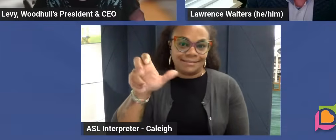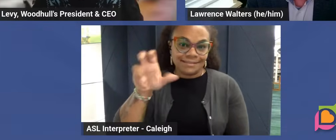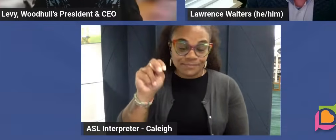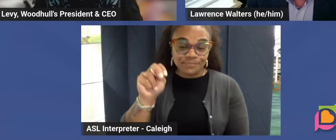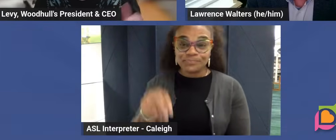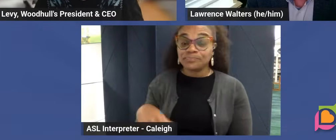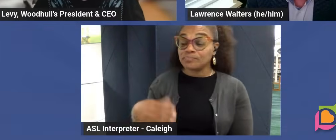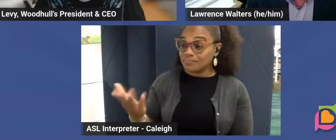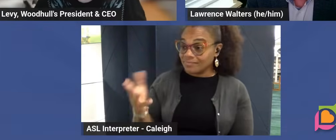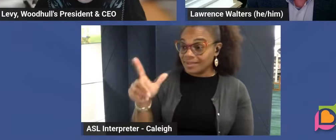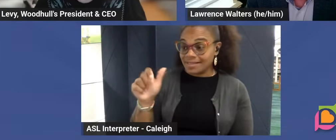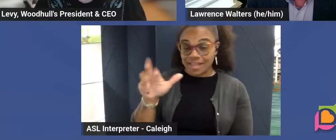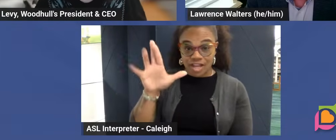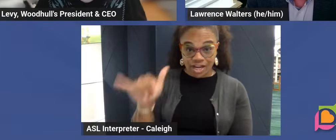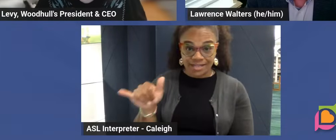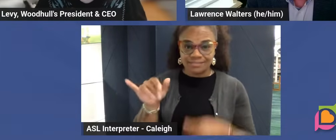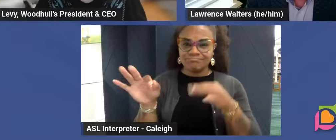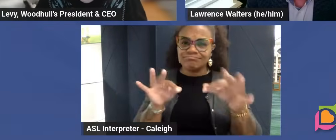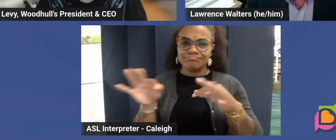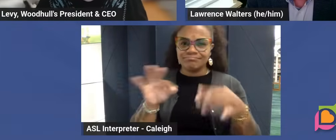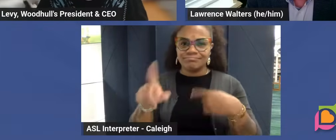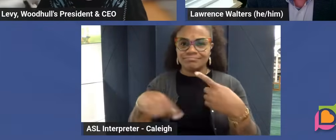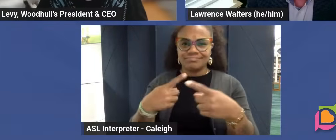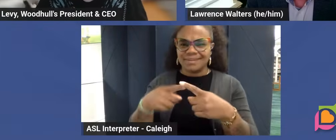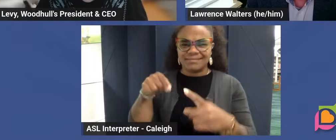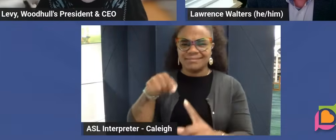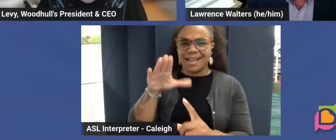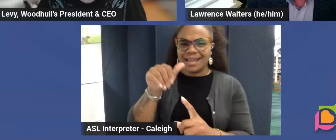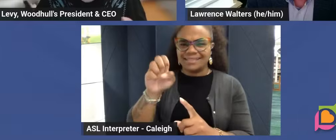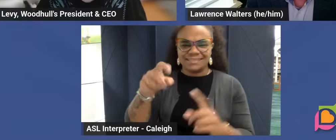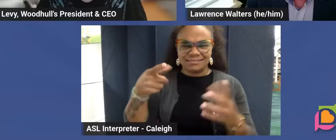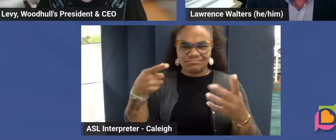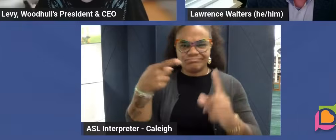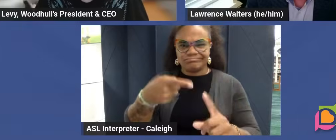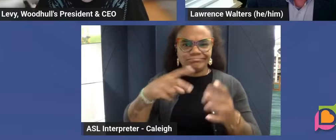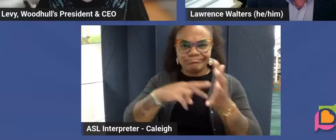Larry, what was this case even about? What